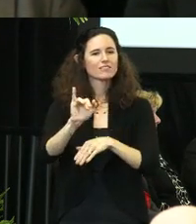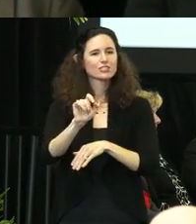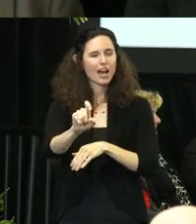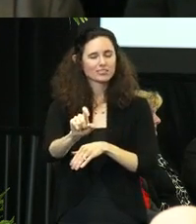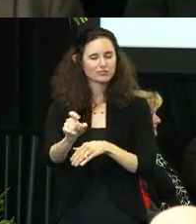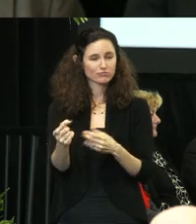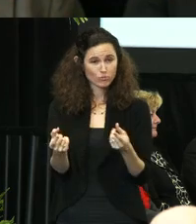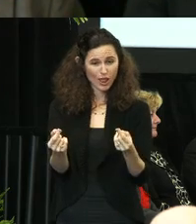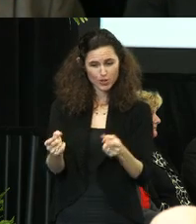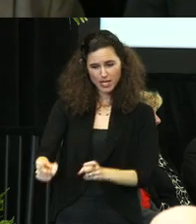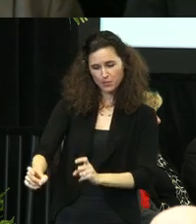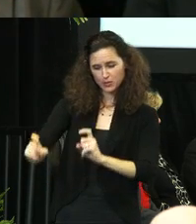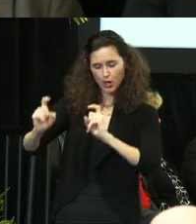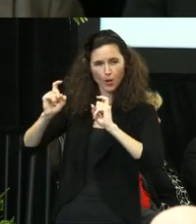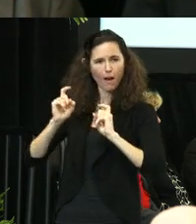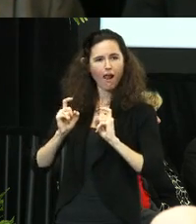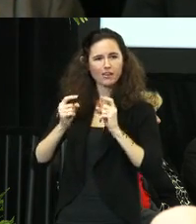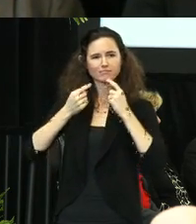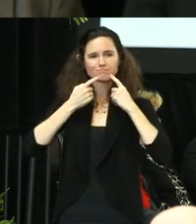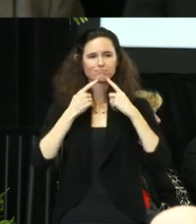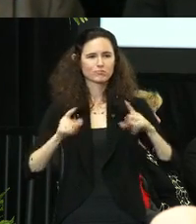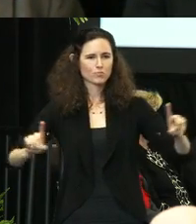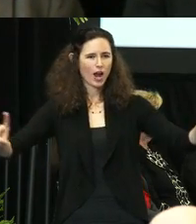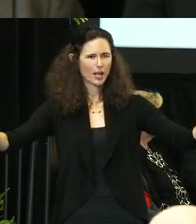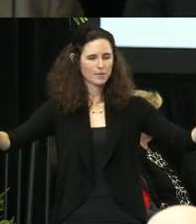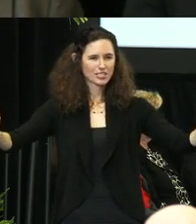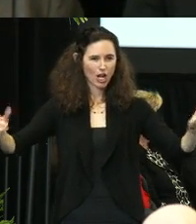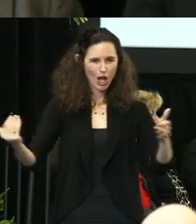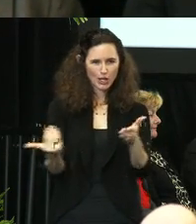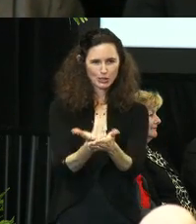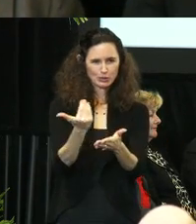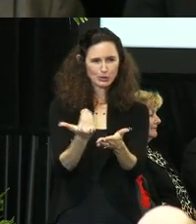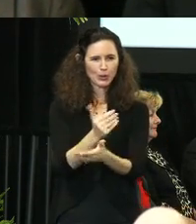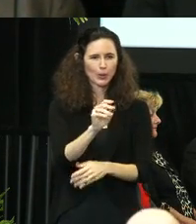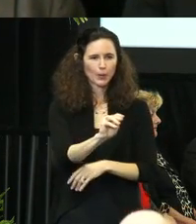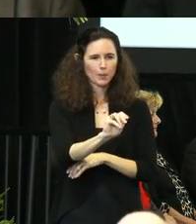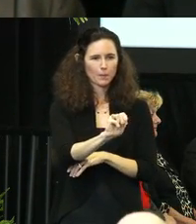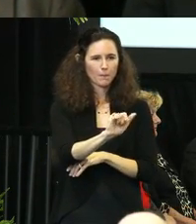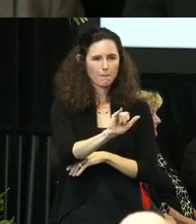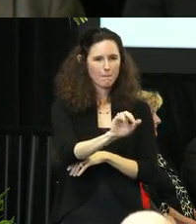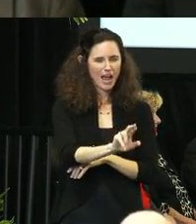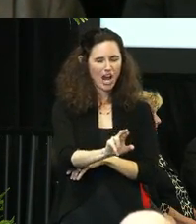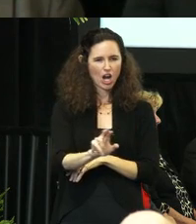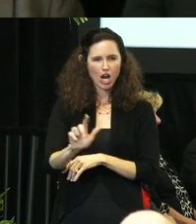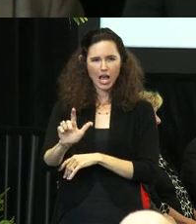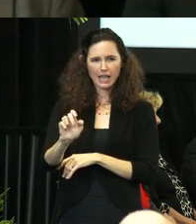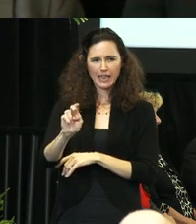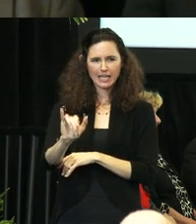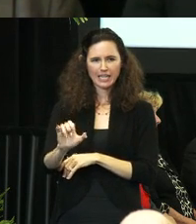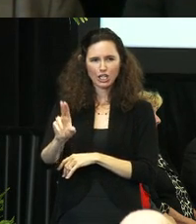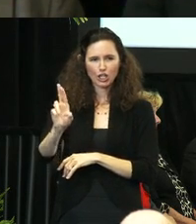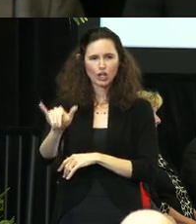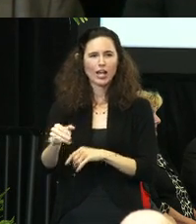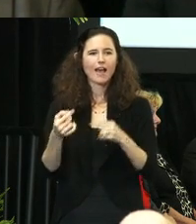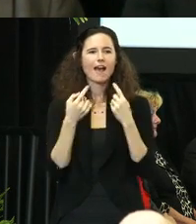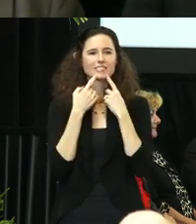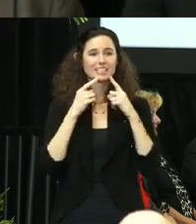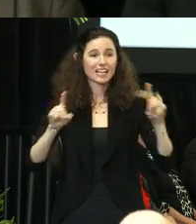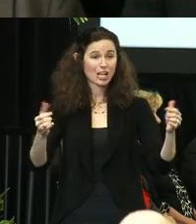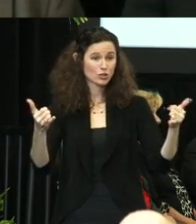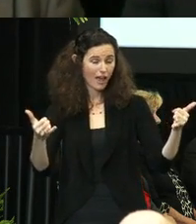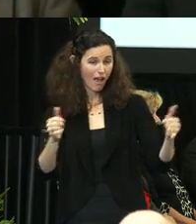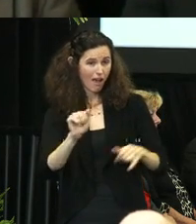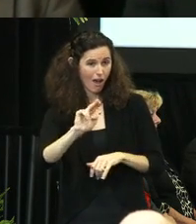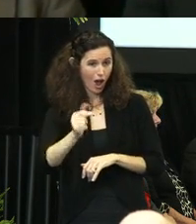bestowed upon us a proclamation. Our new mayor, Lenny Curry, has declared today, August 20th,